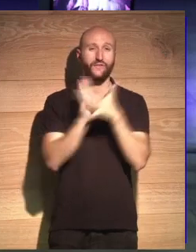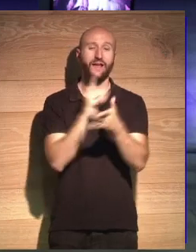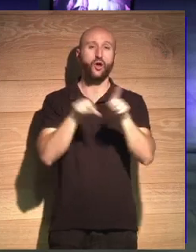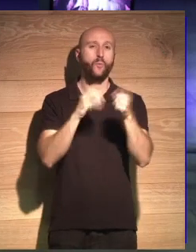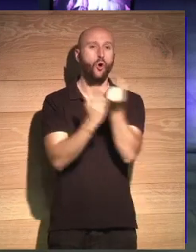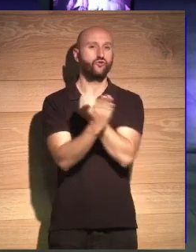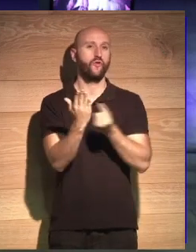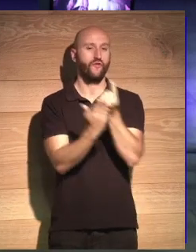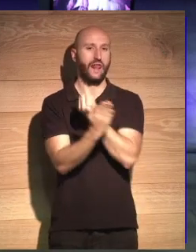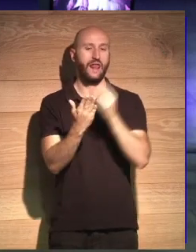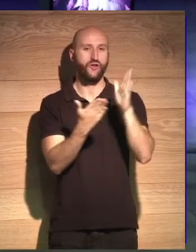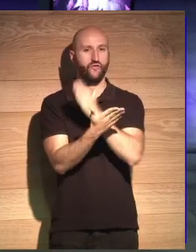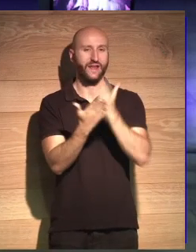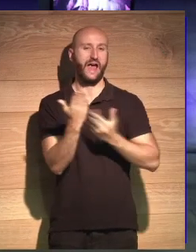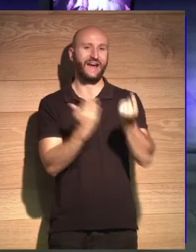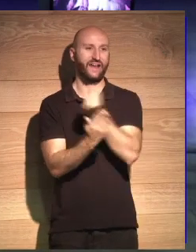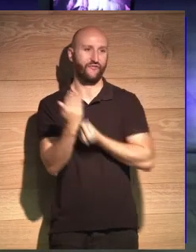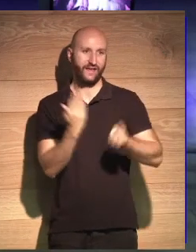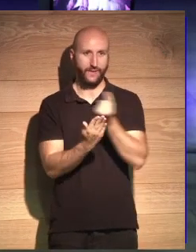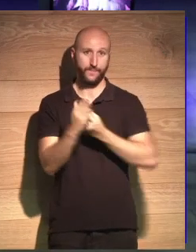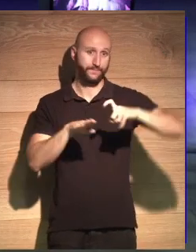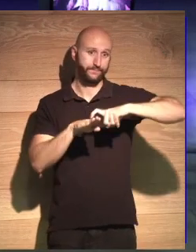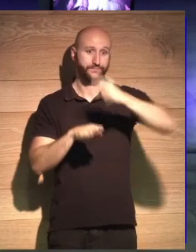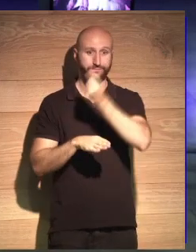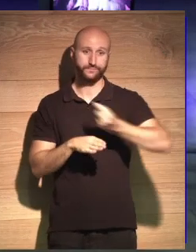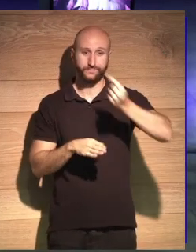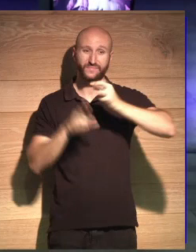It has a comic book,